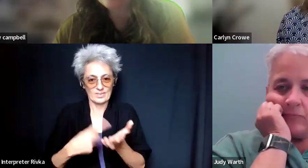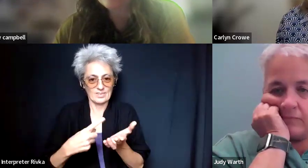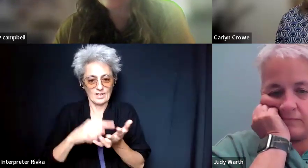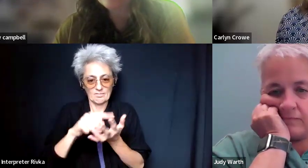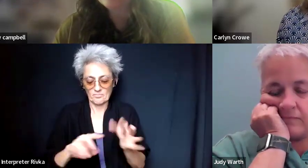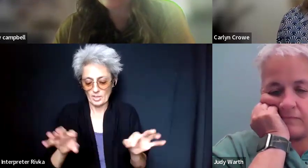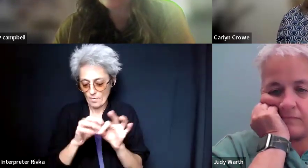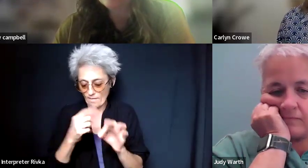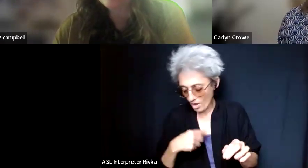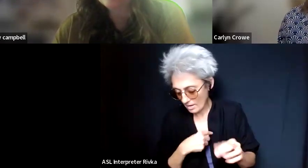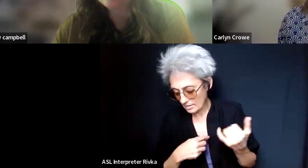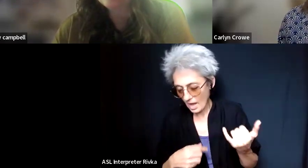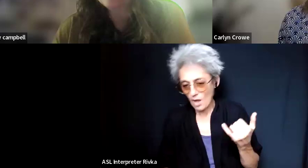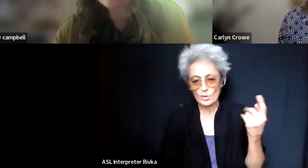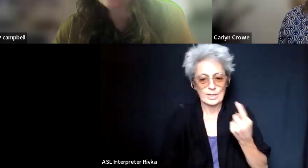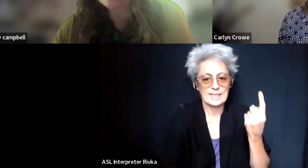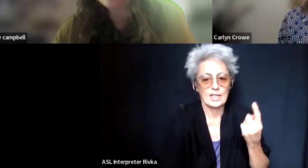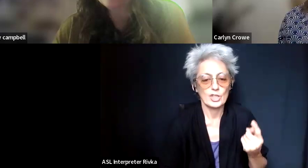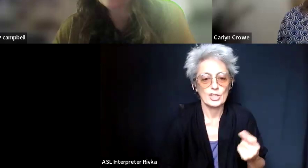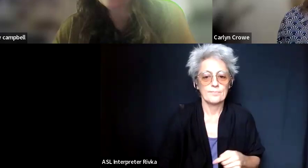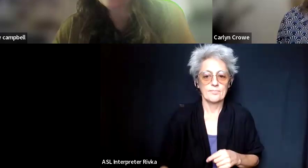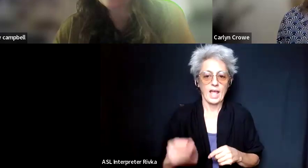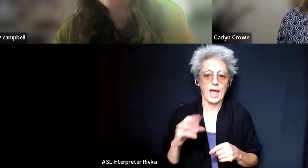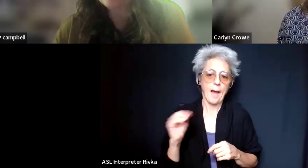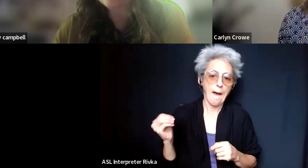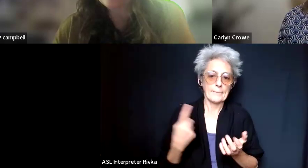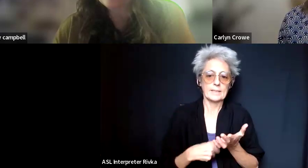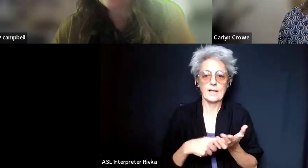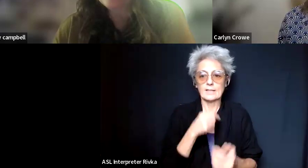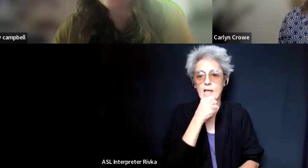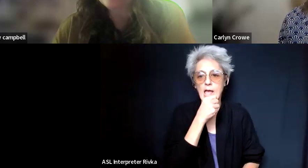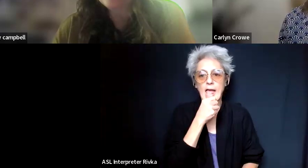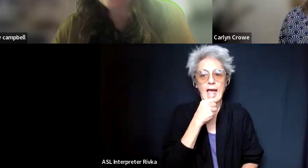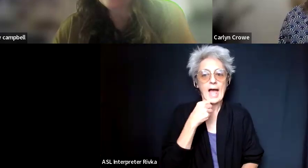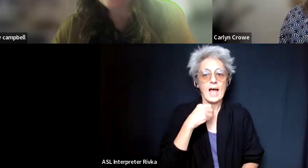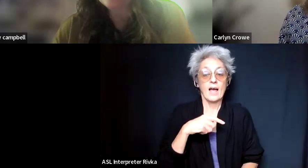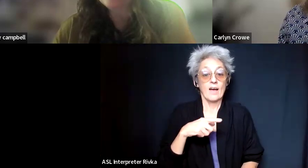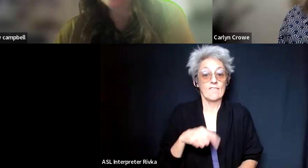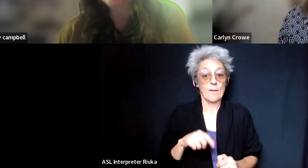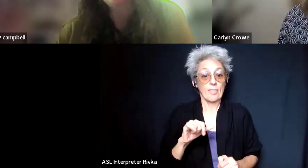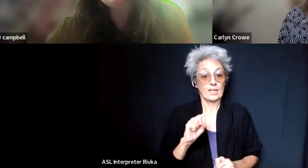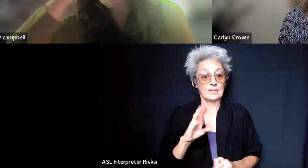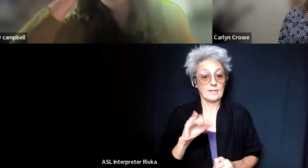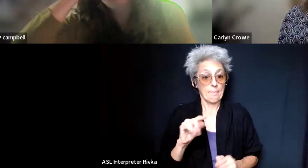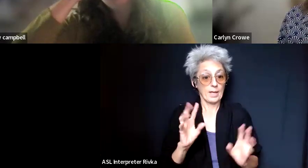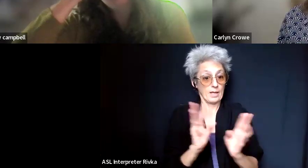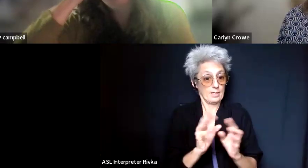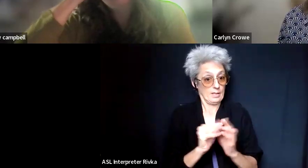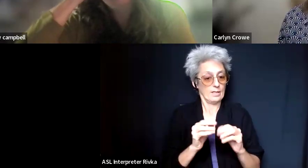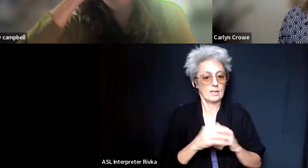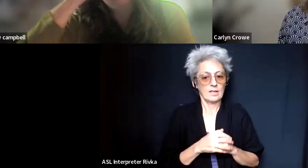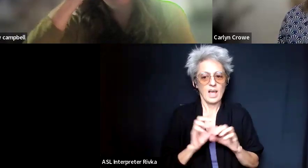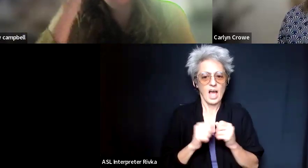important for us to consider and to discuss, and especially from the summit, how we can work those into